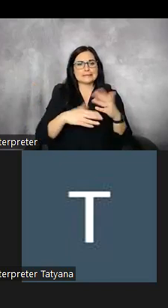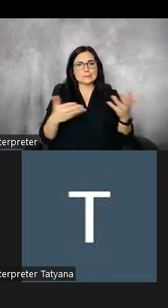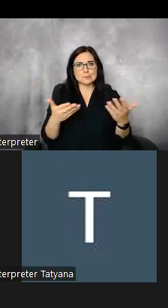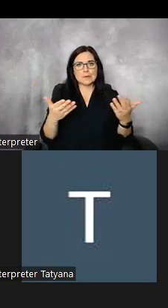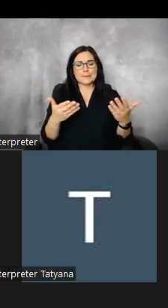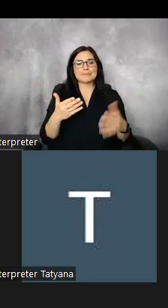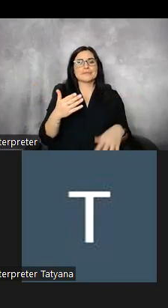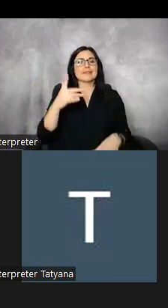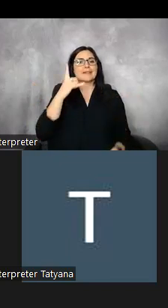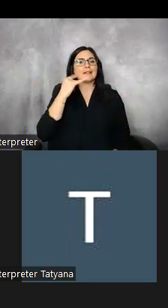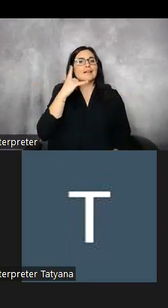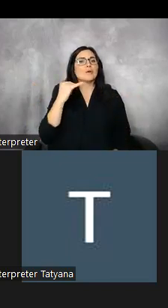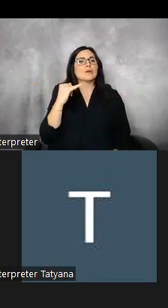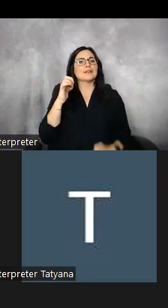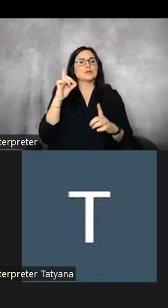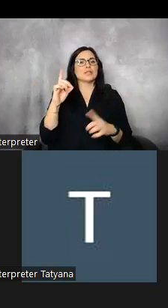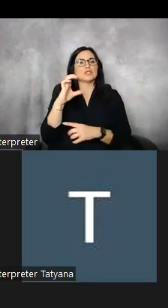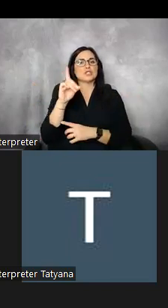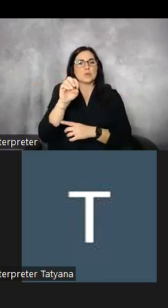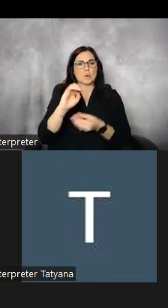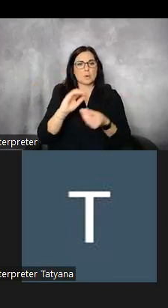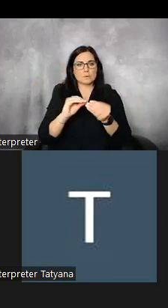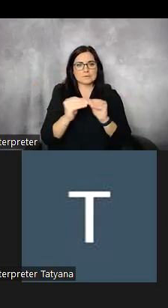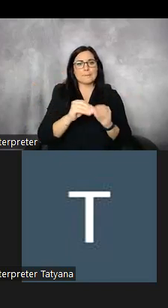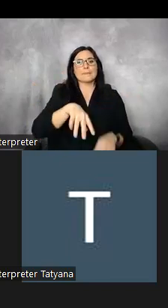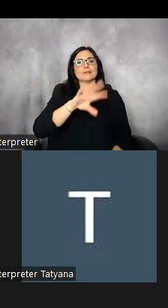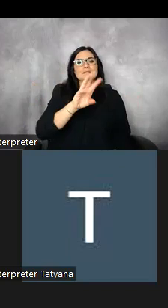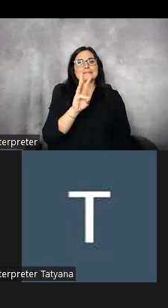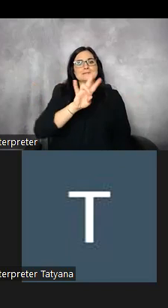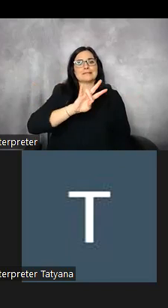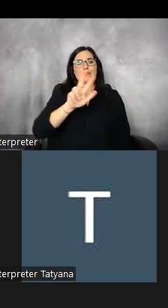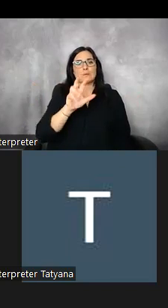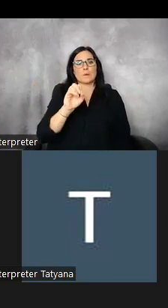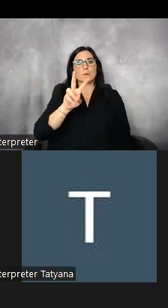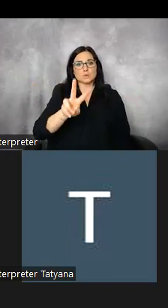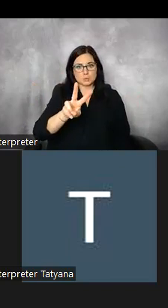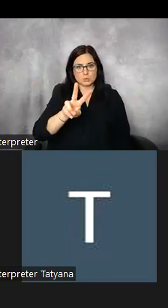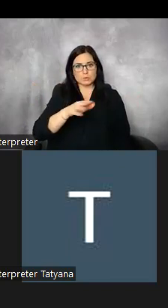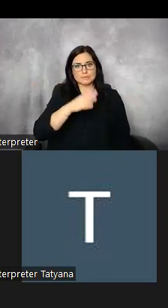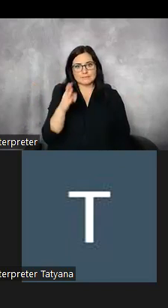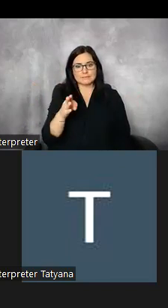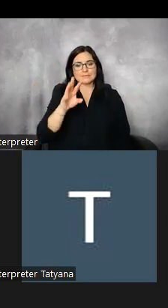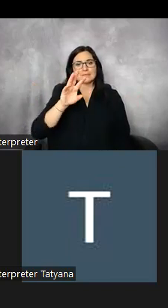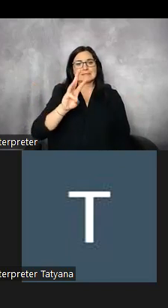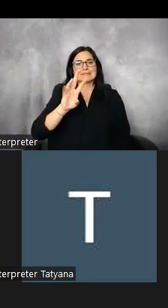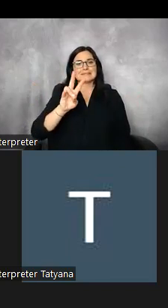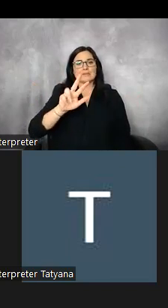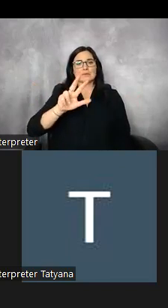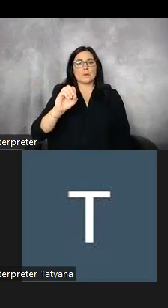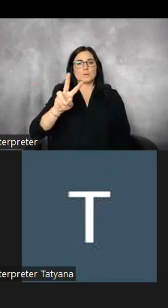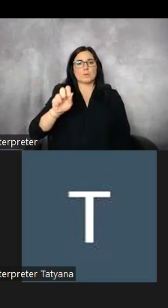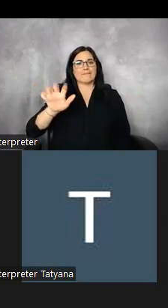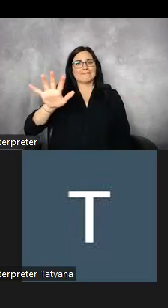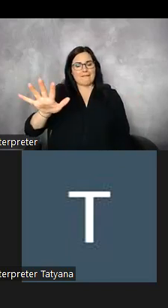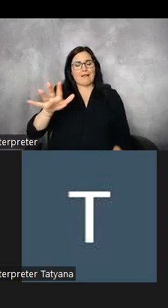Education Code, section 67302 and .5, were kind of the reasons why the ATPC was created. It basically said